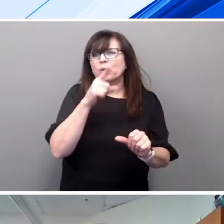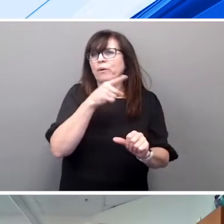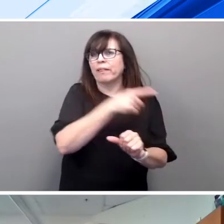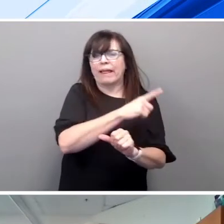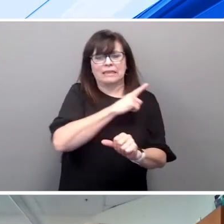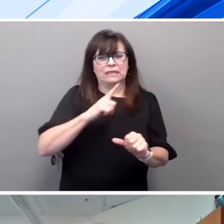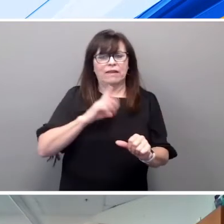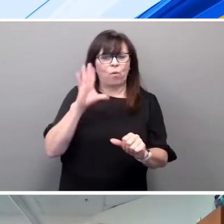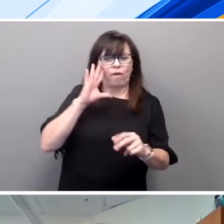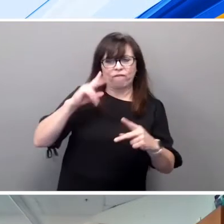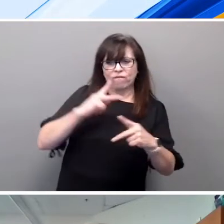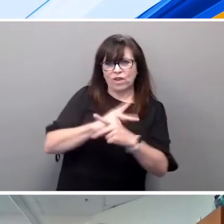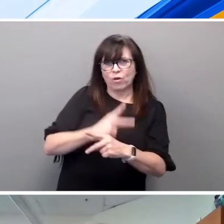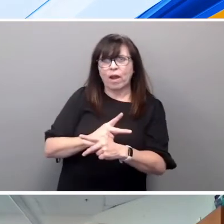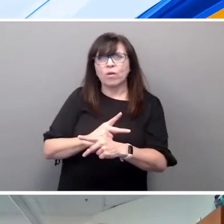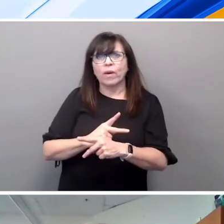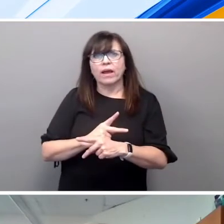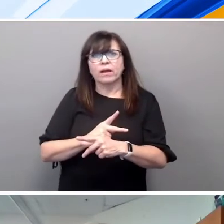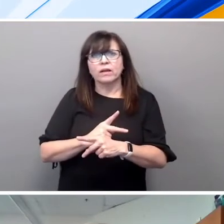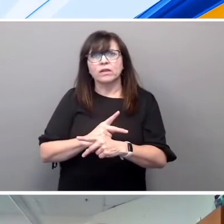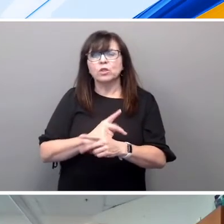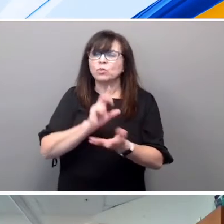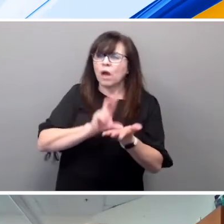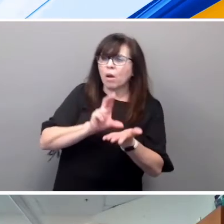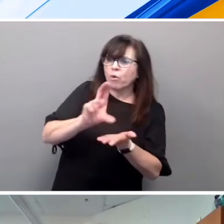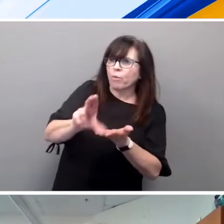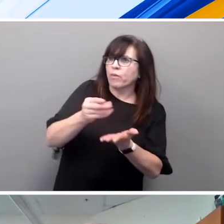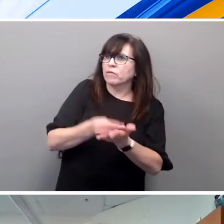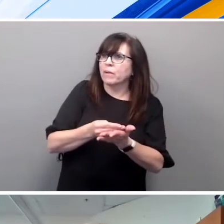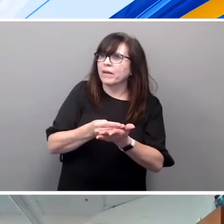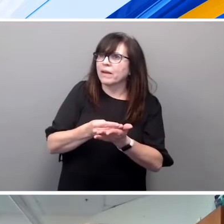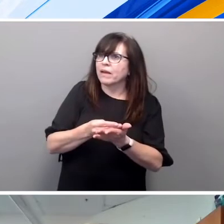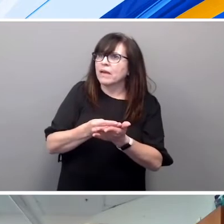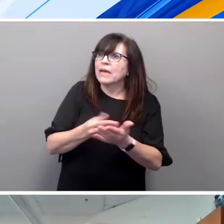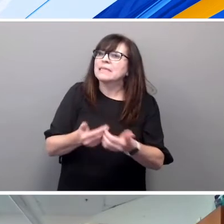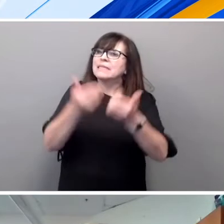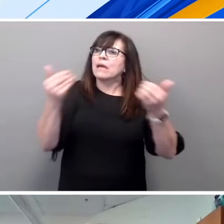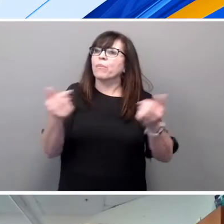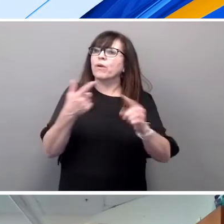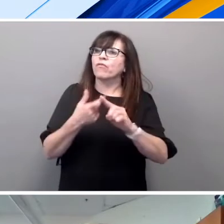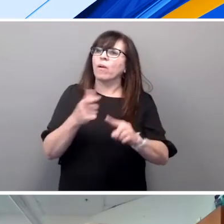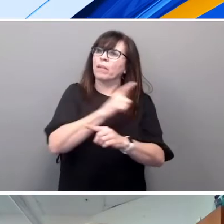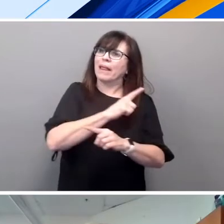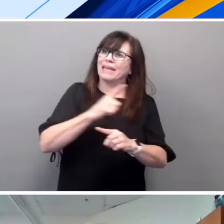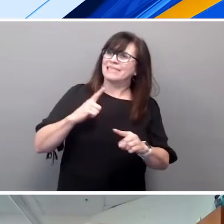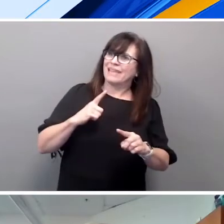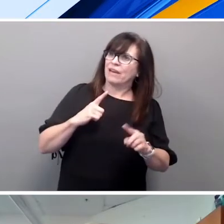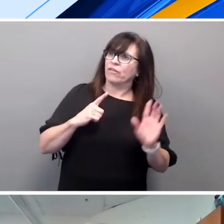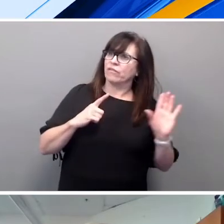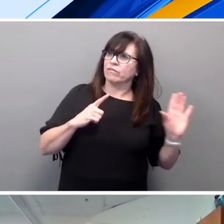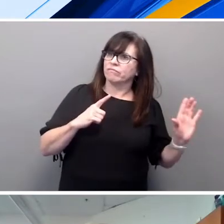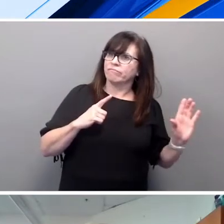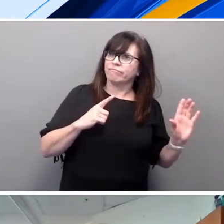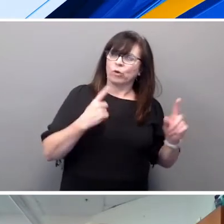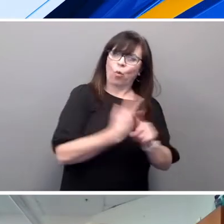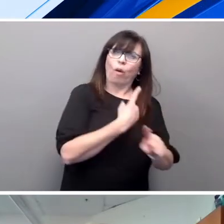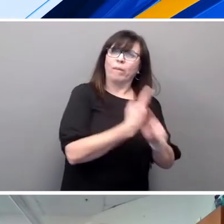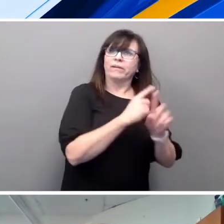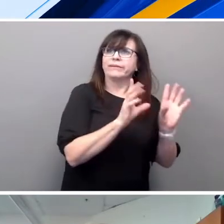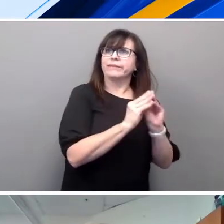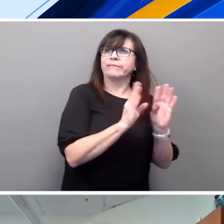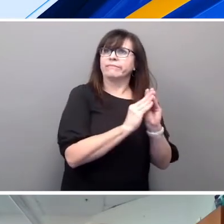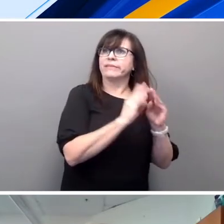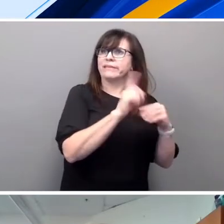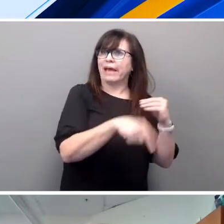out a way to appropriate those funds outside of the legislative, normal legislative cycle.